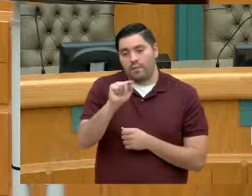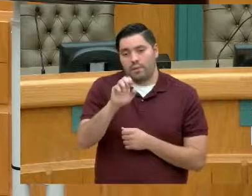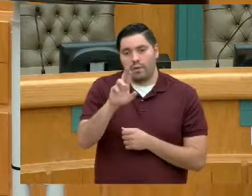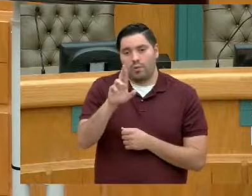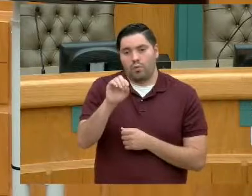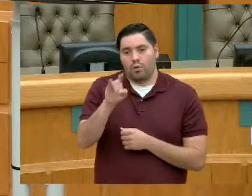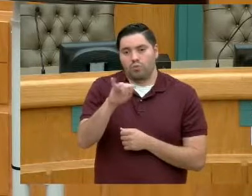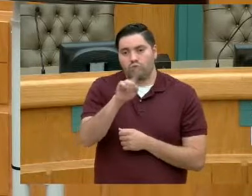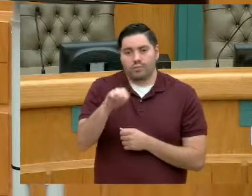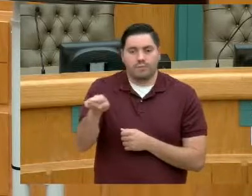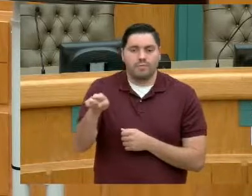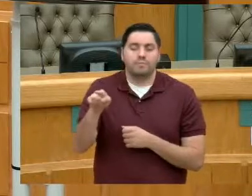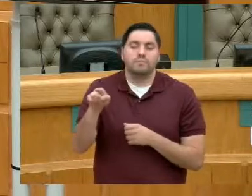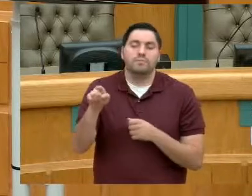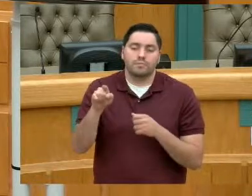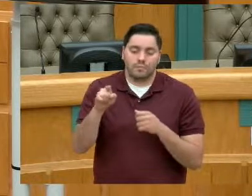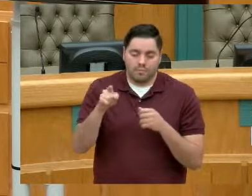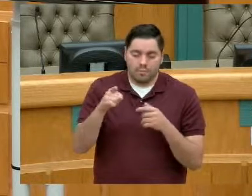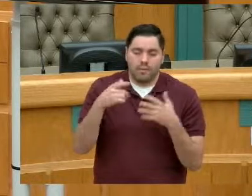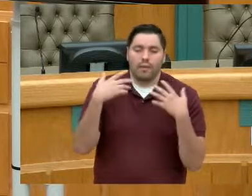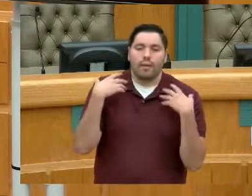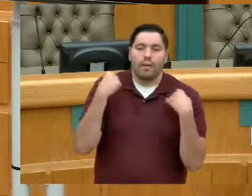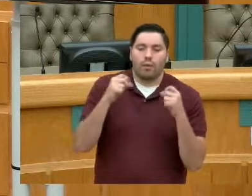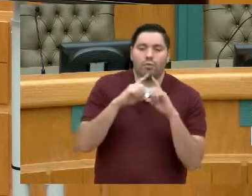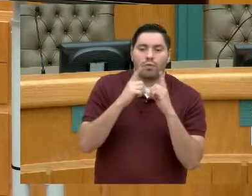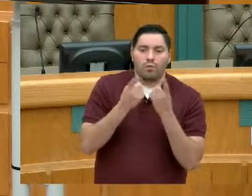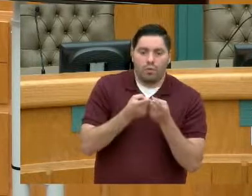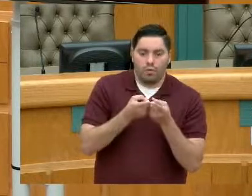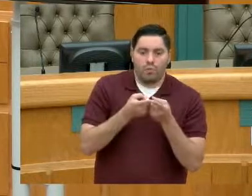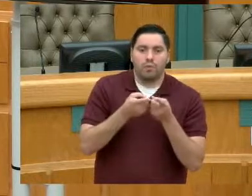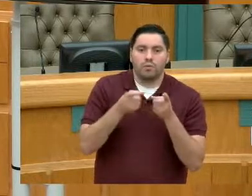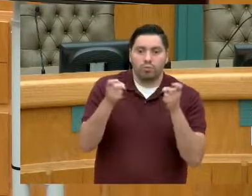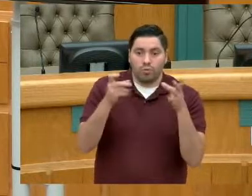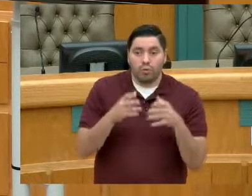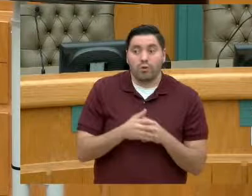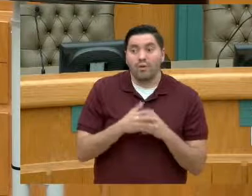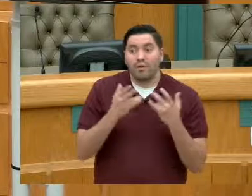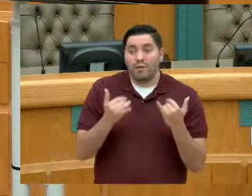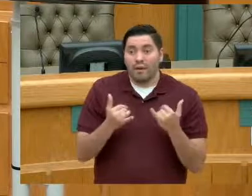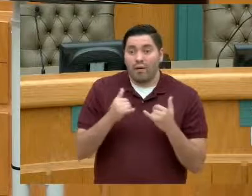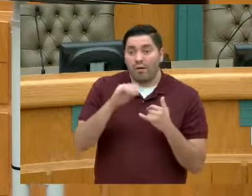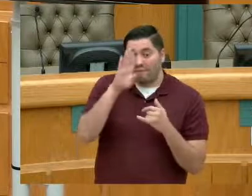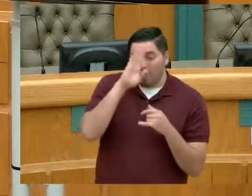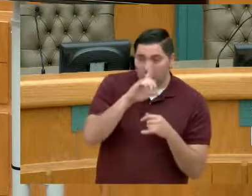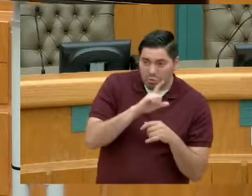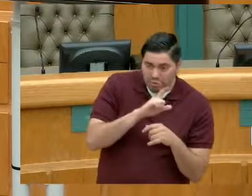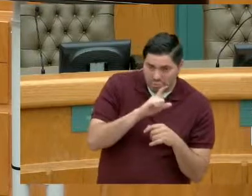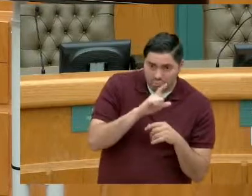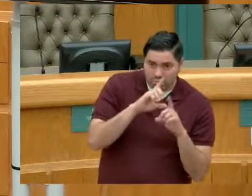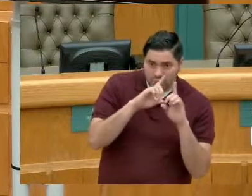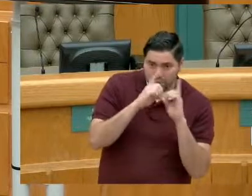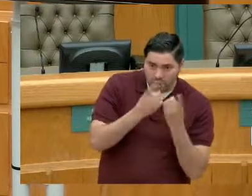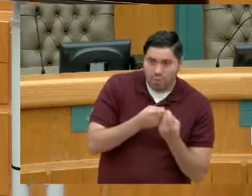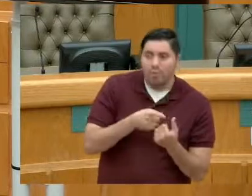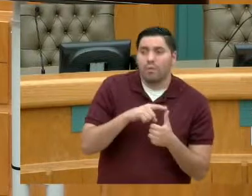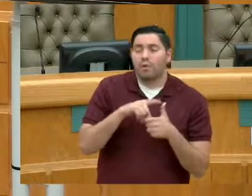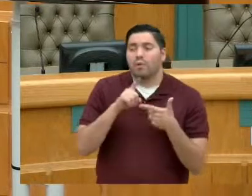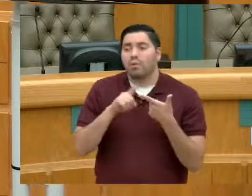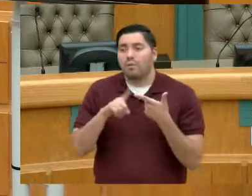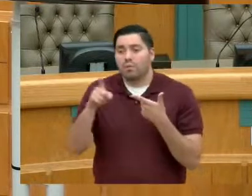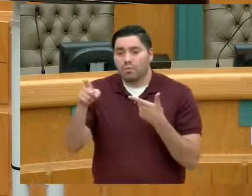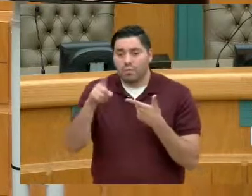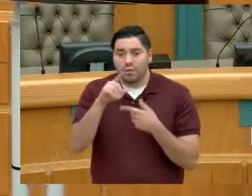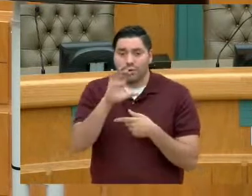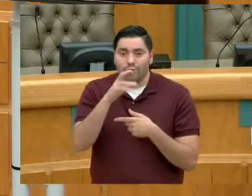Director. The Health District, in collaboration with the Fire Department and Crisis Bond, have completed the testing of the local nursing